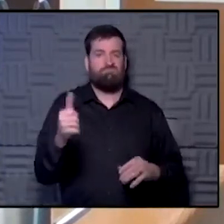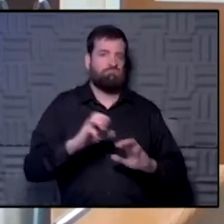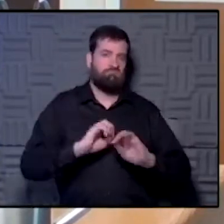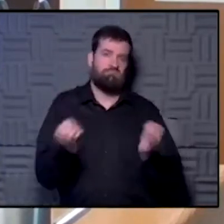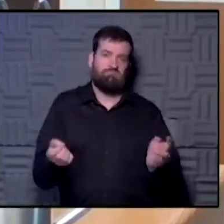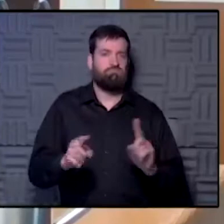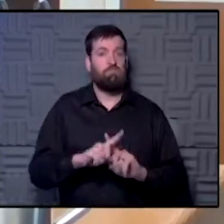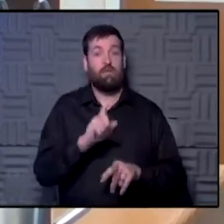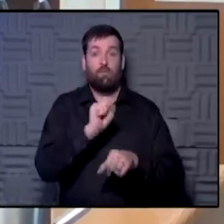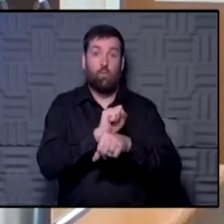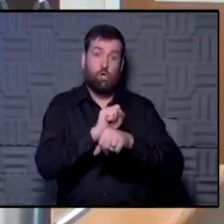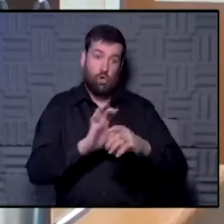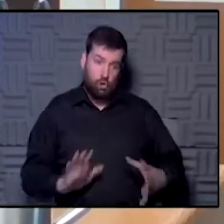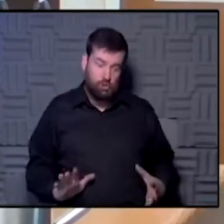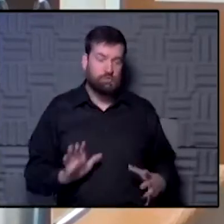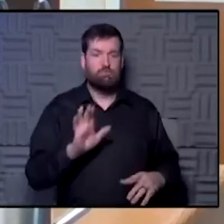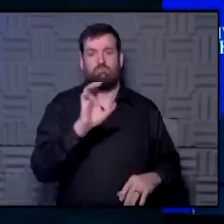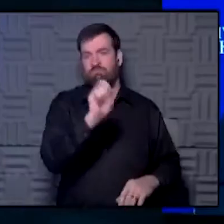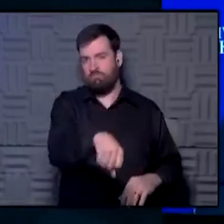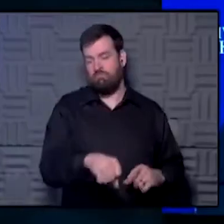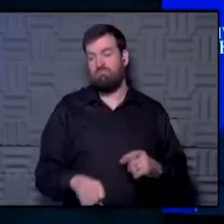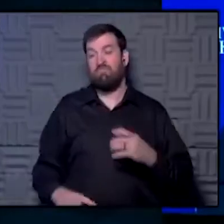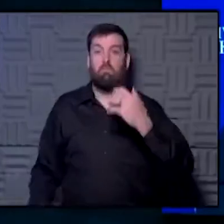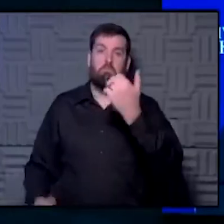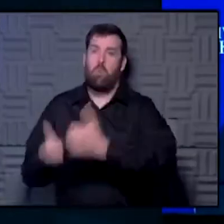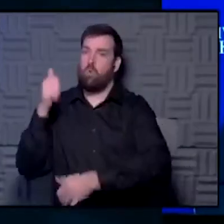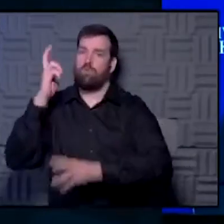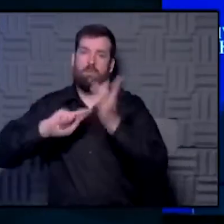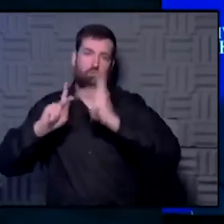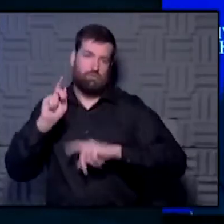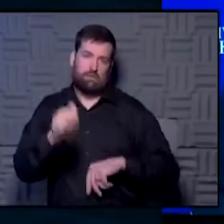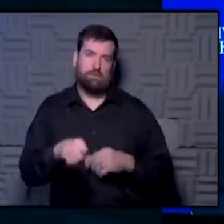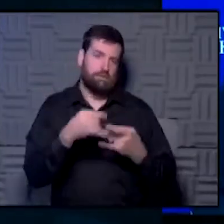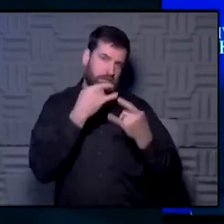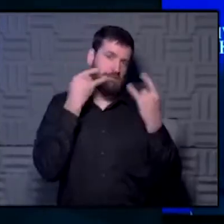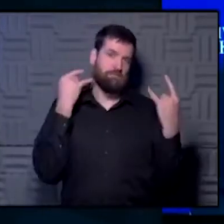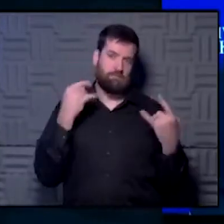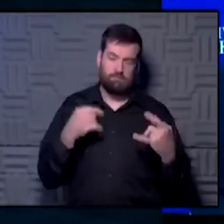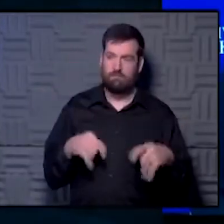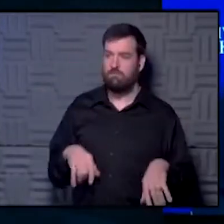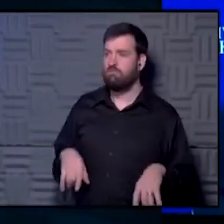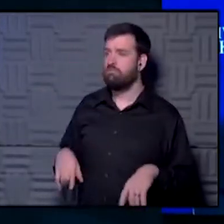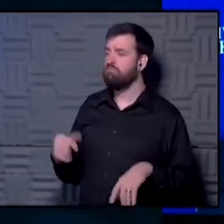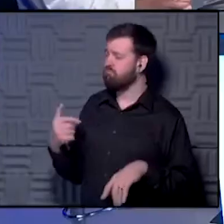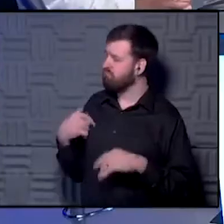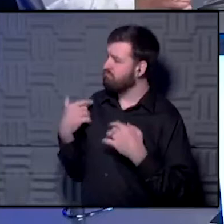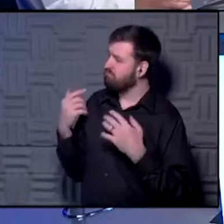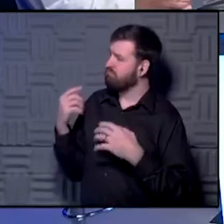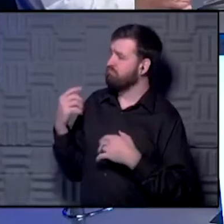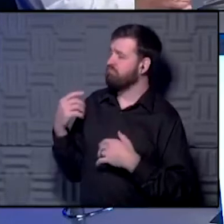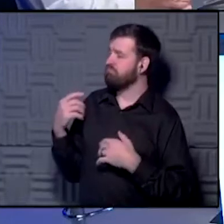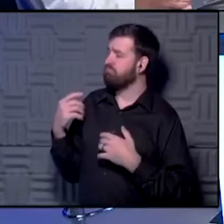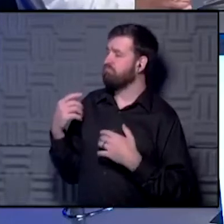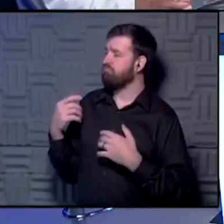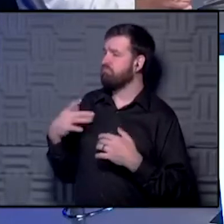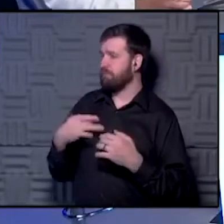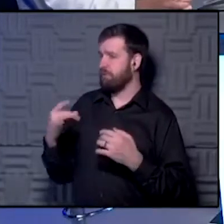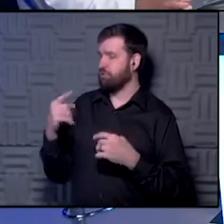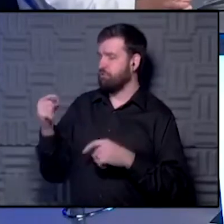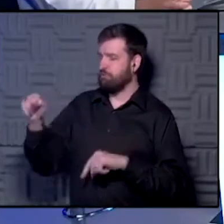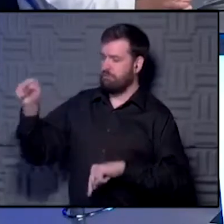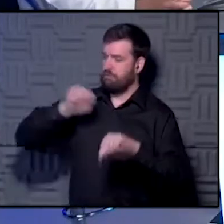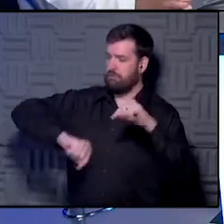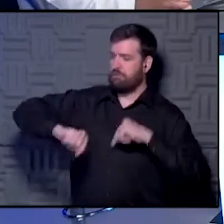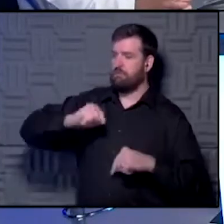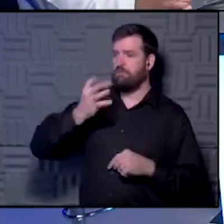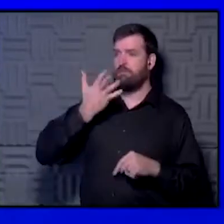workers always are, and the majority of people are wearing masks. And I like to continue to go back to the